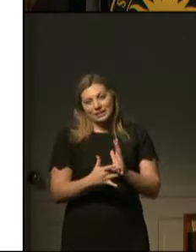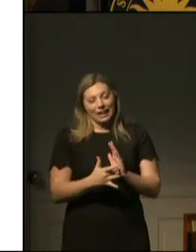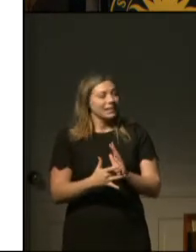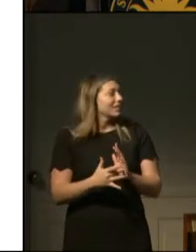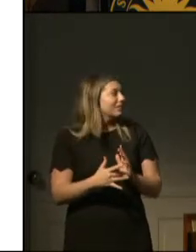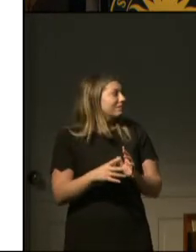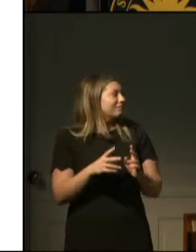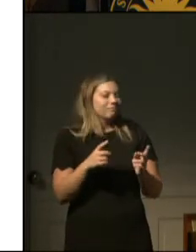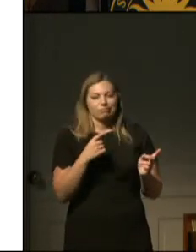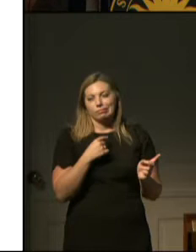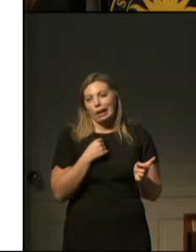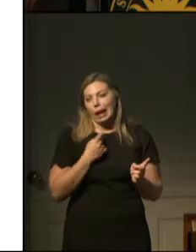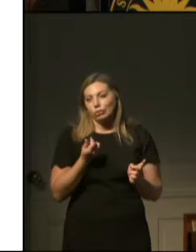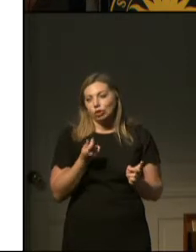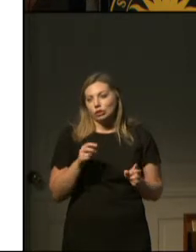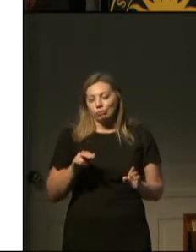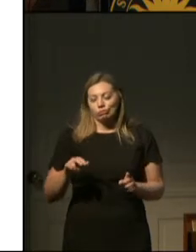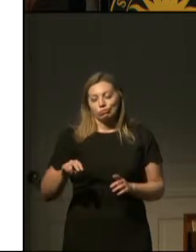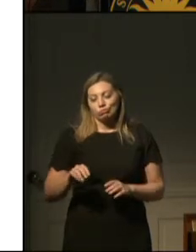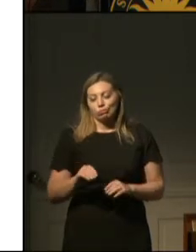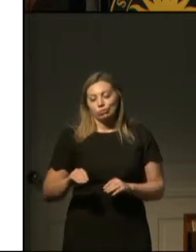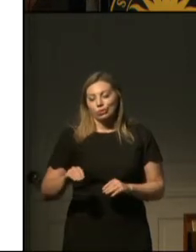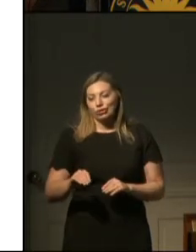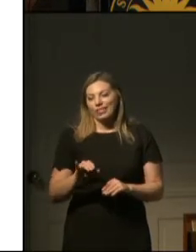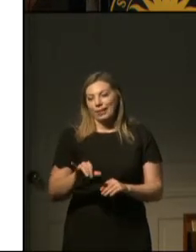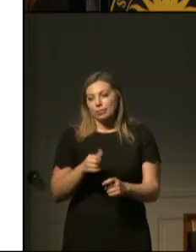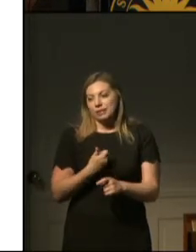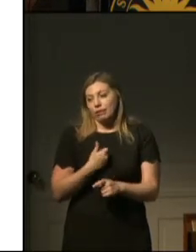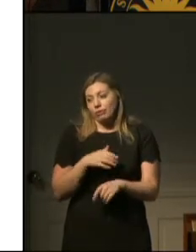just manipulating the 3D models myself on my laptop.